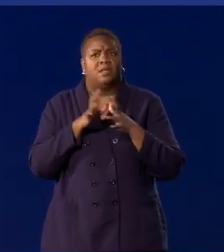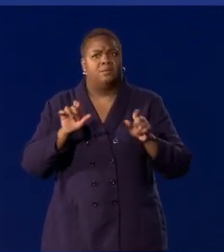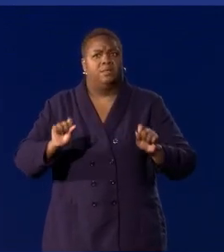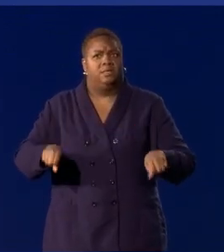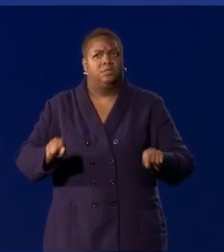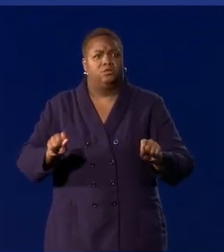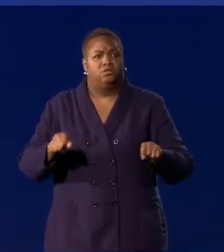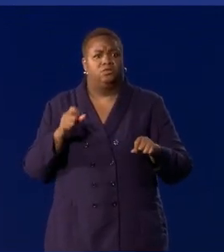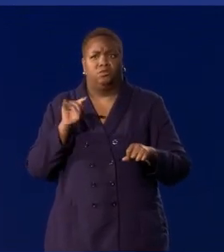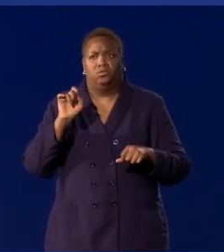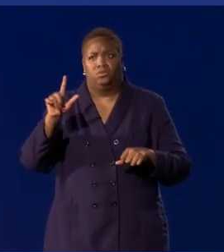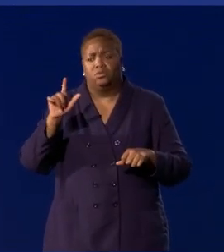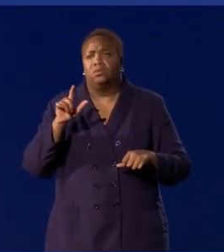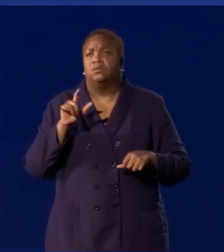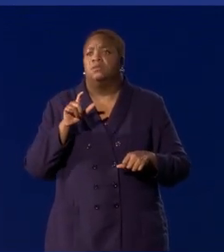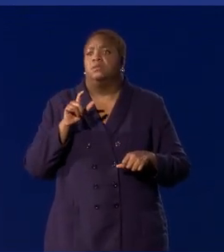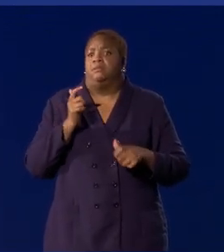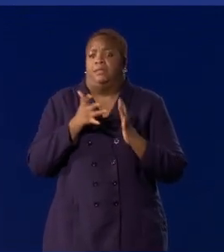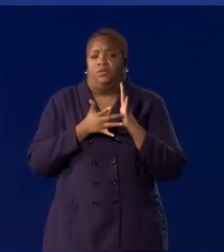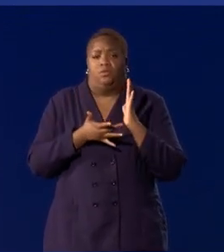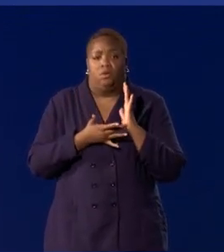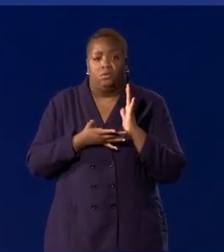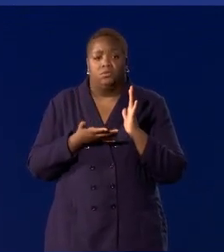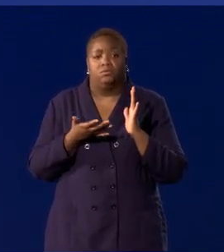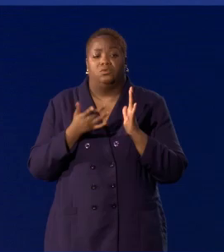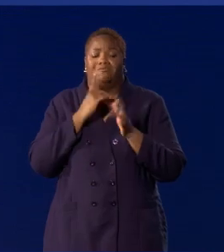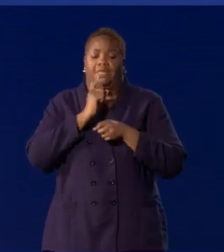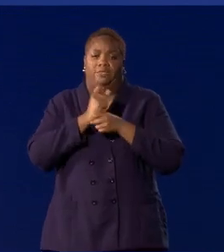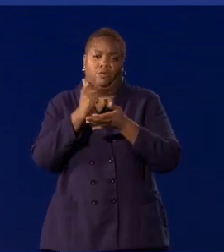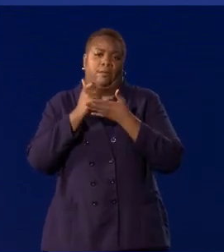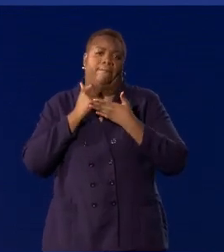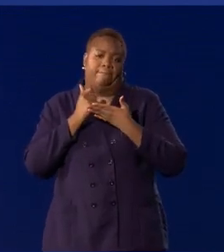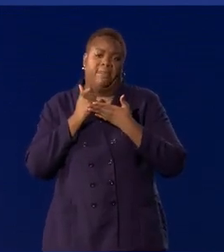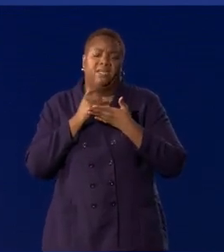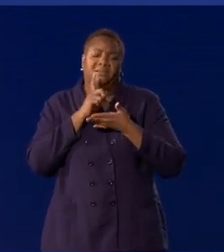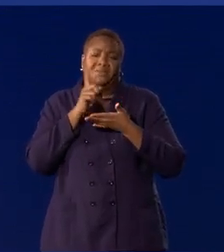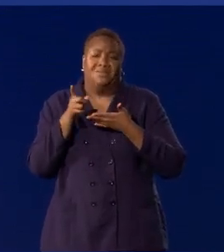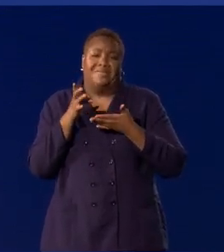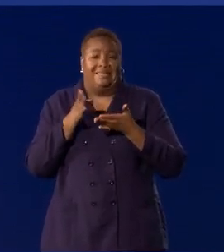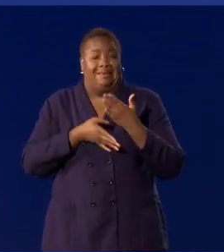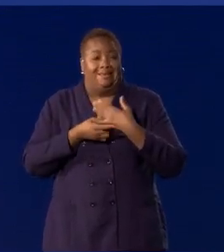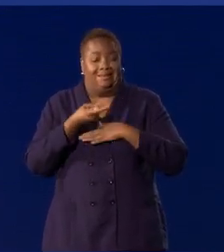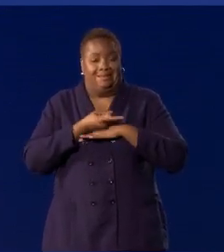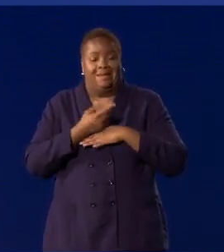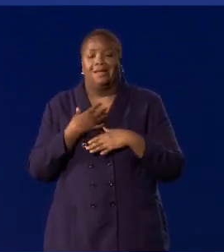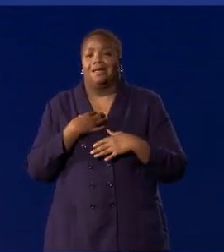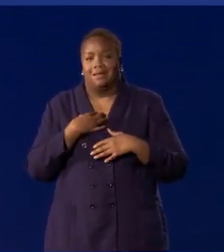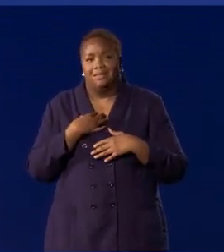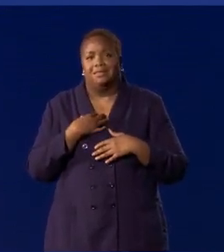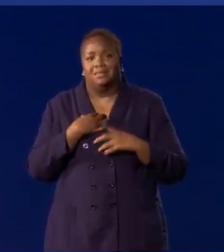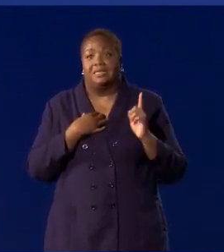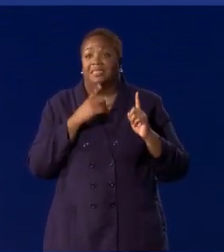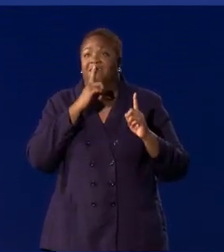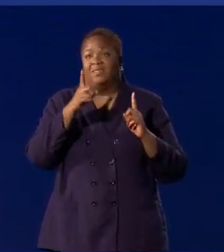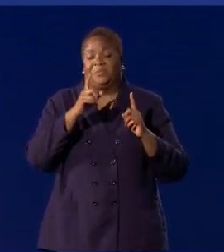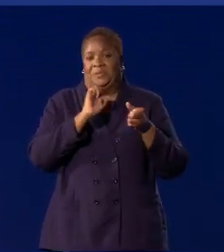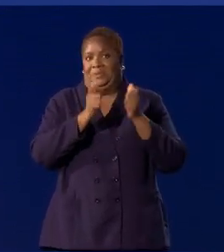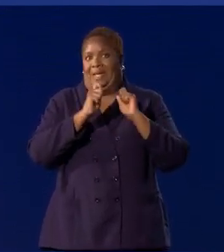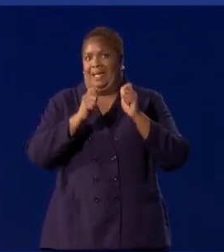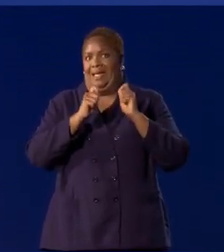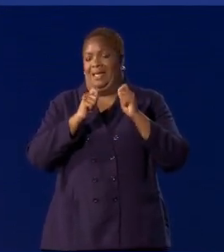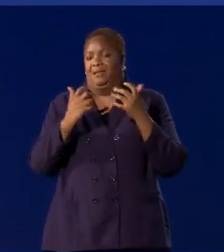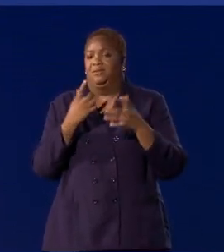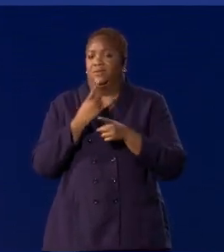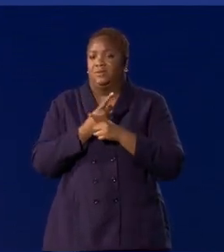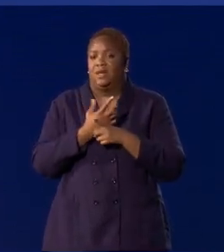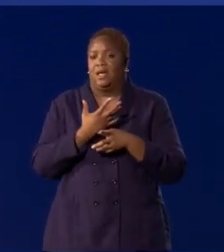these tools and this technology to actually help us out. Because at the end of the day, this is really a race between, you